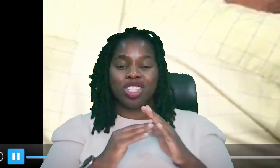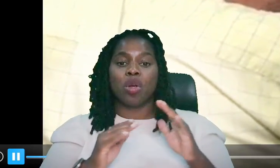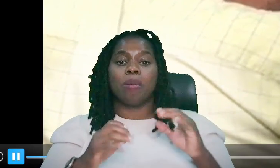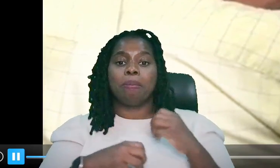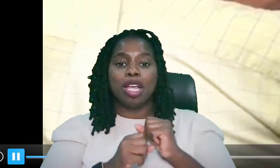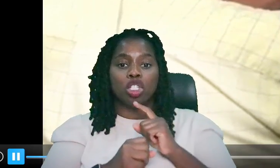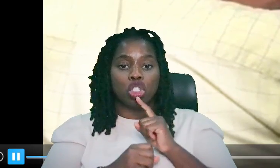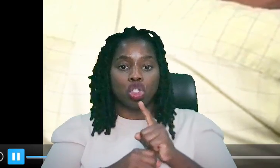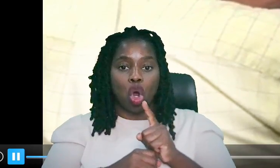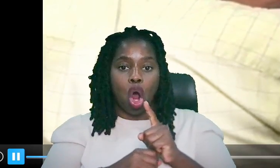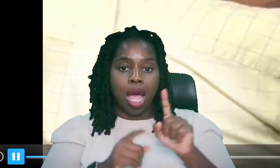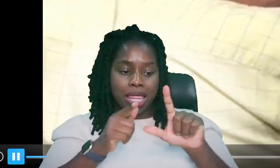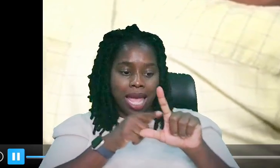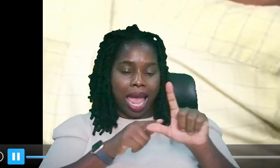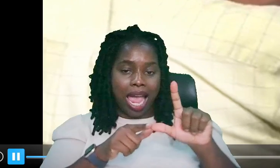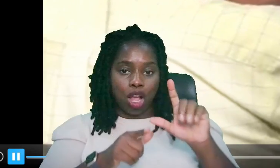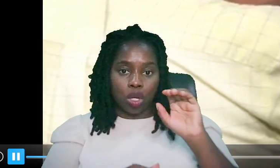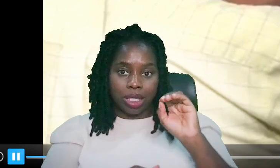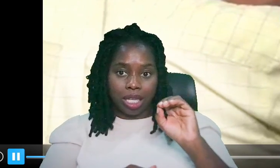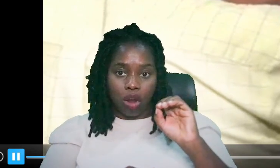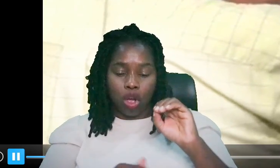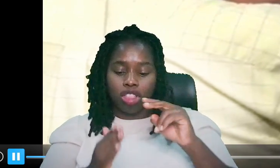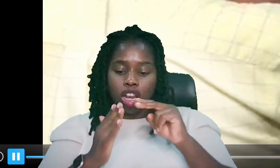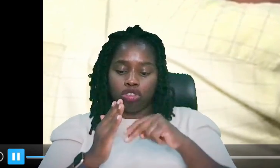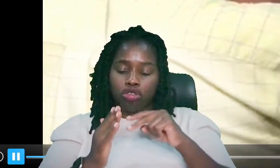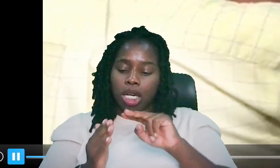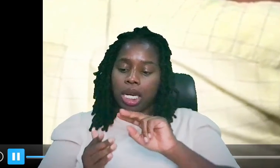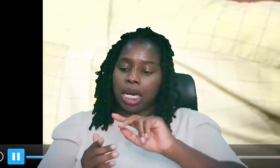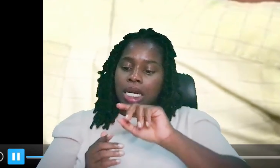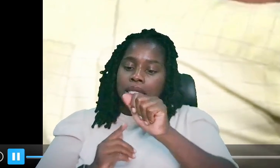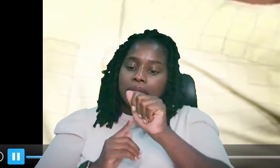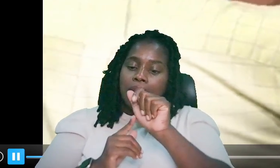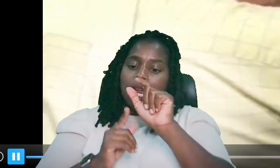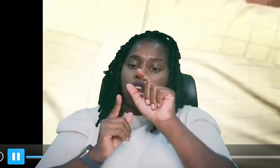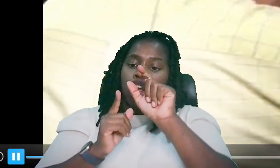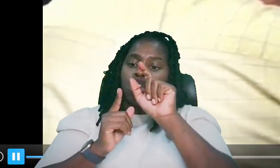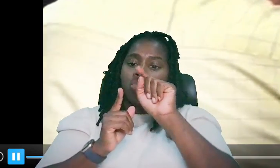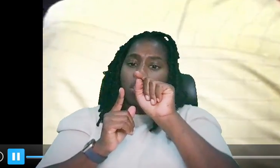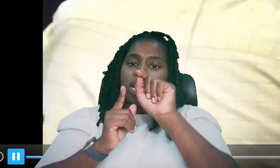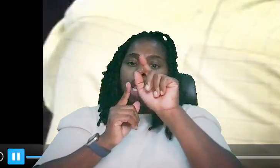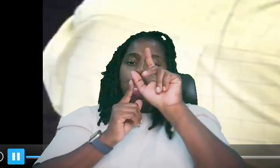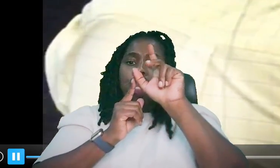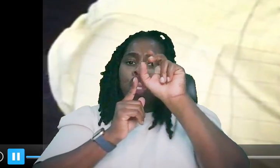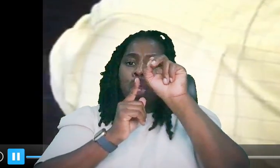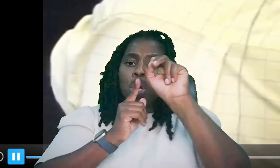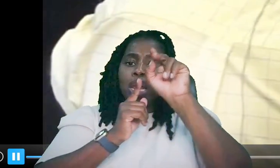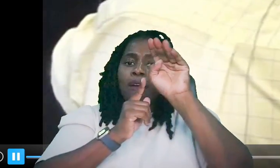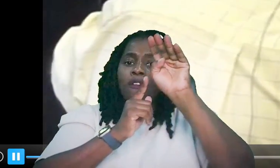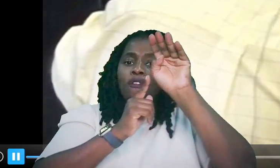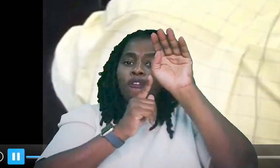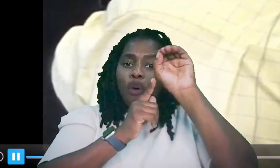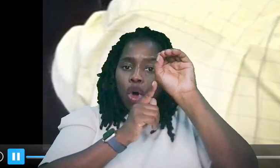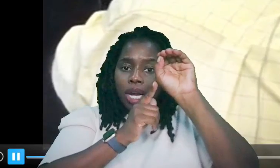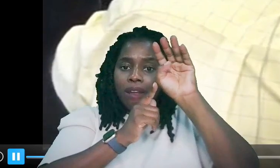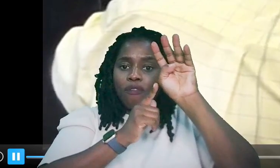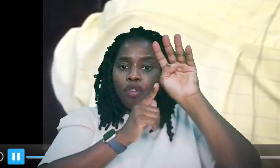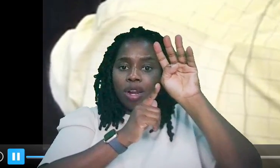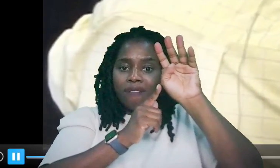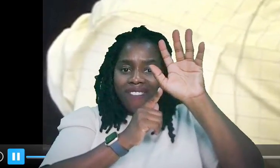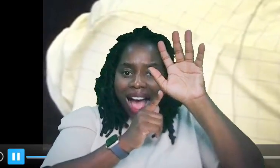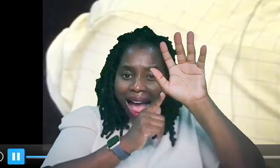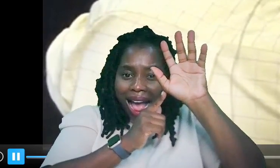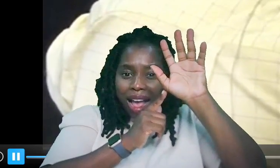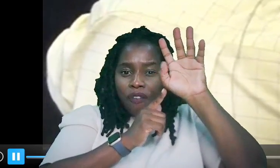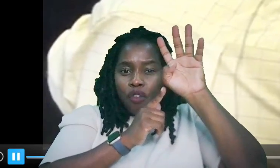0. Then I'm going to read up 10, 20, 30, 40,